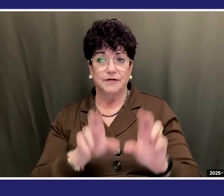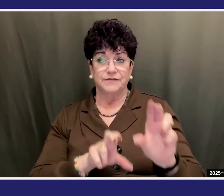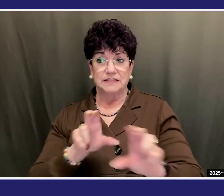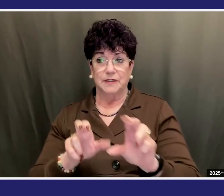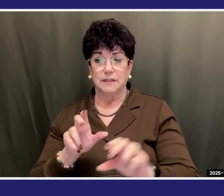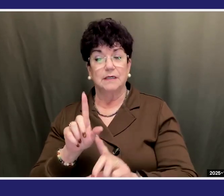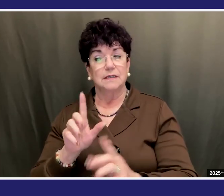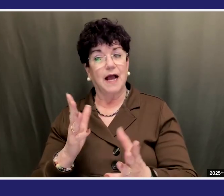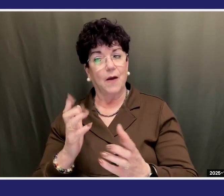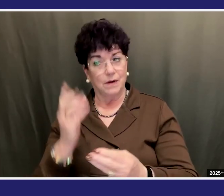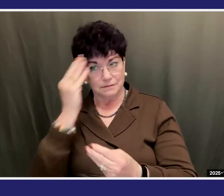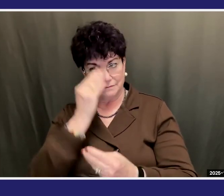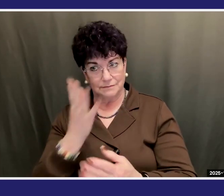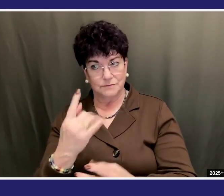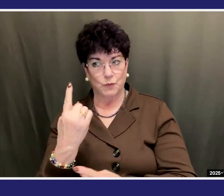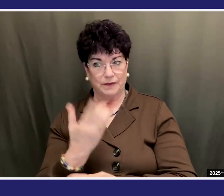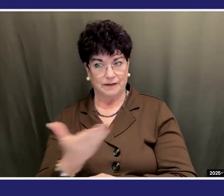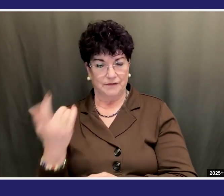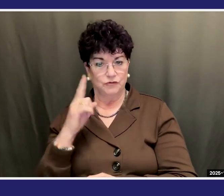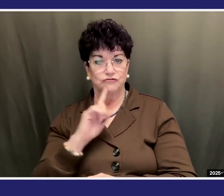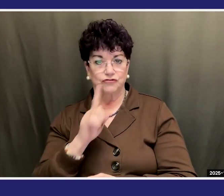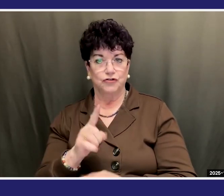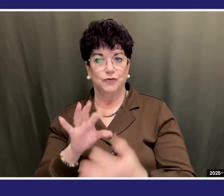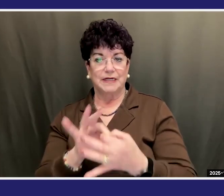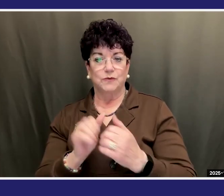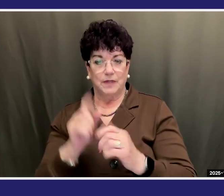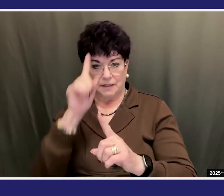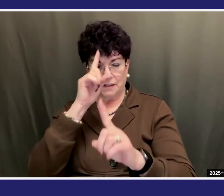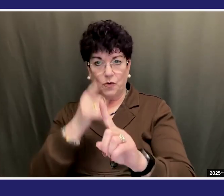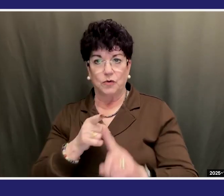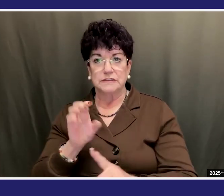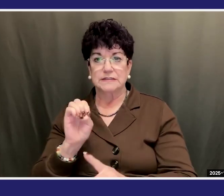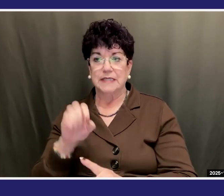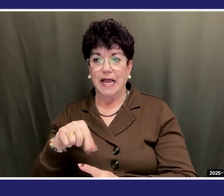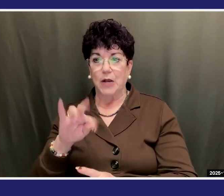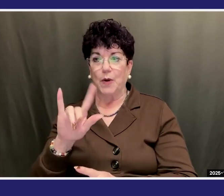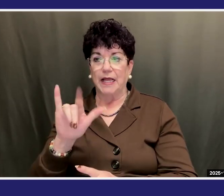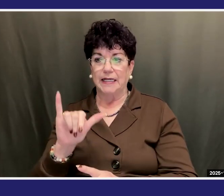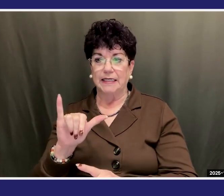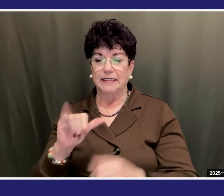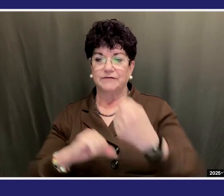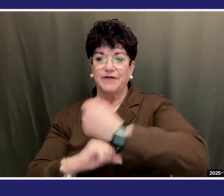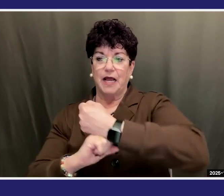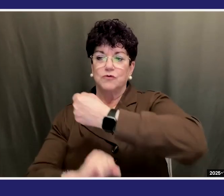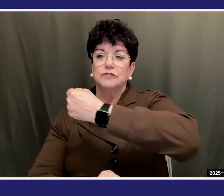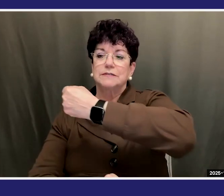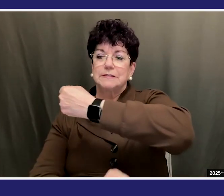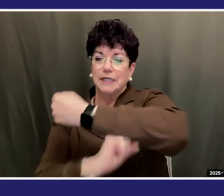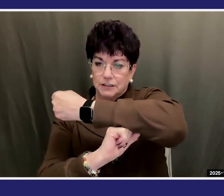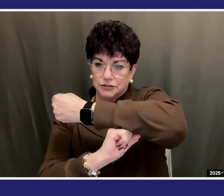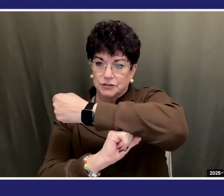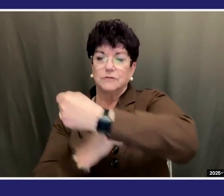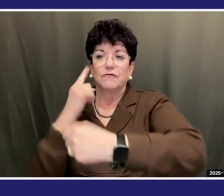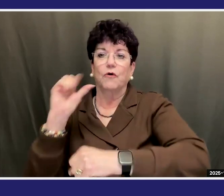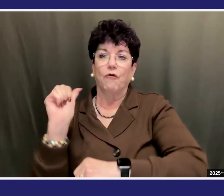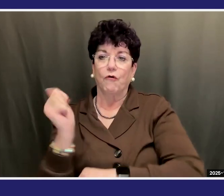I do want to note in terms of these goals is that equity is foundational to all of these